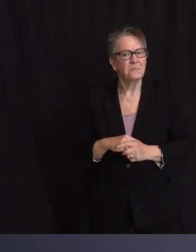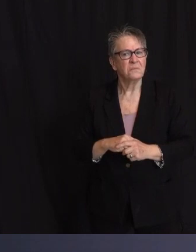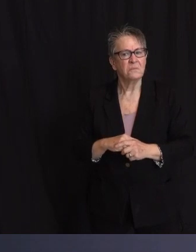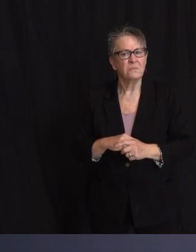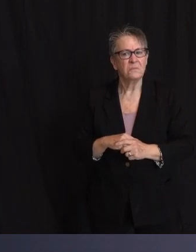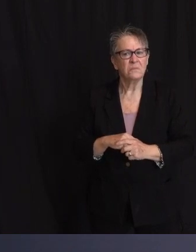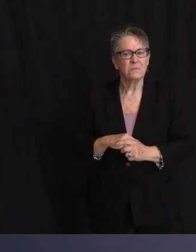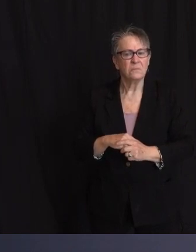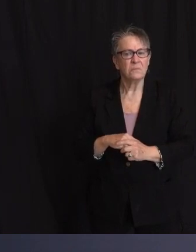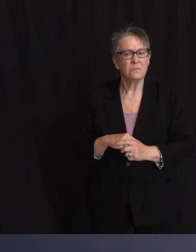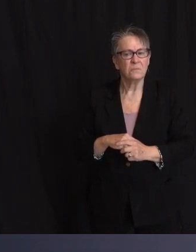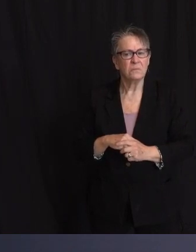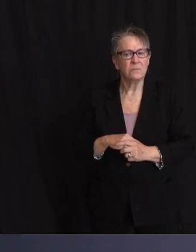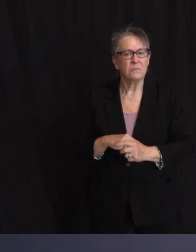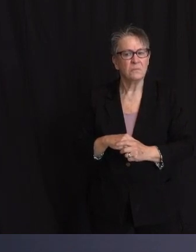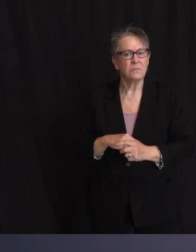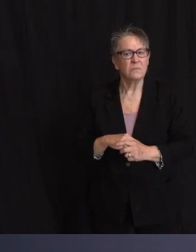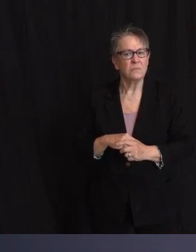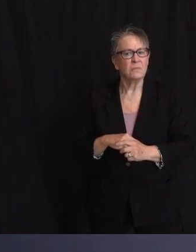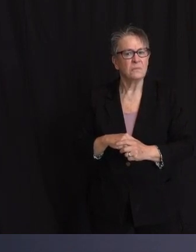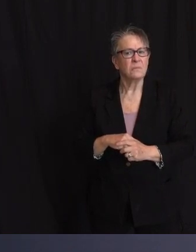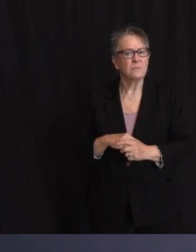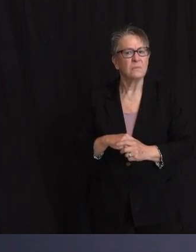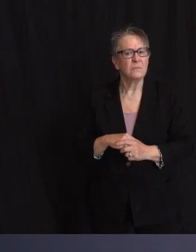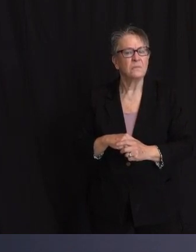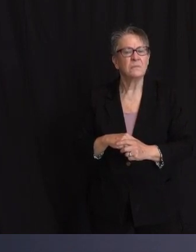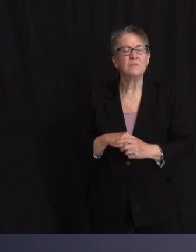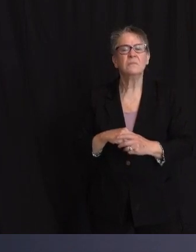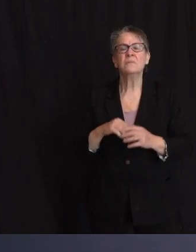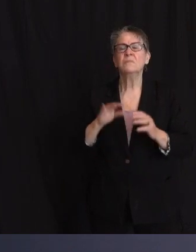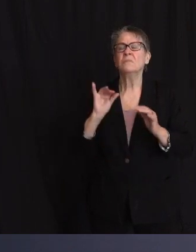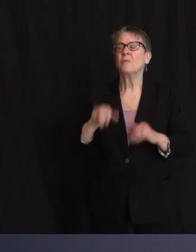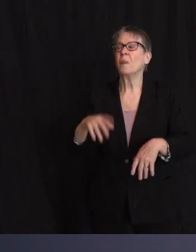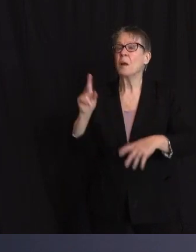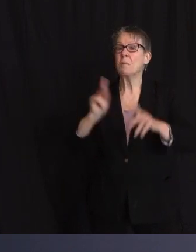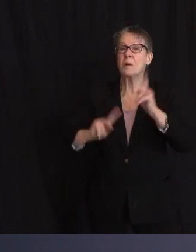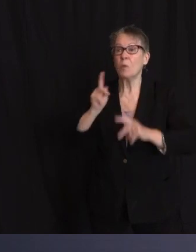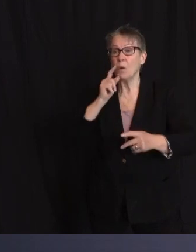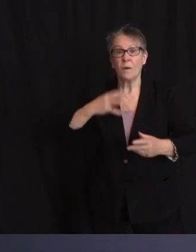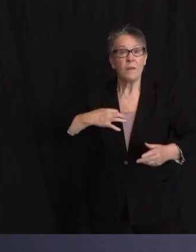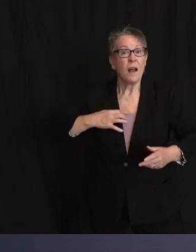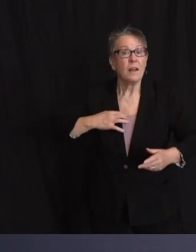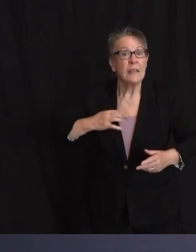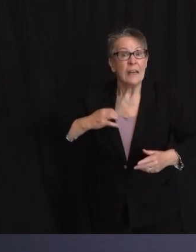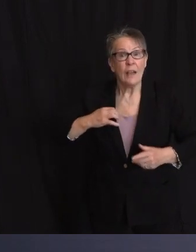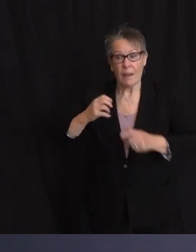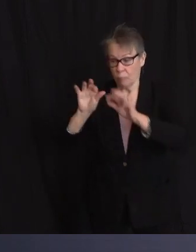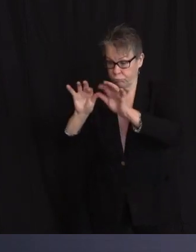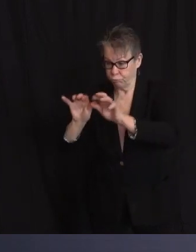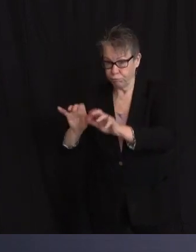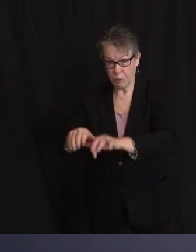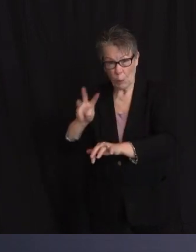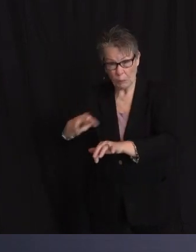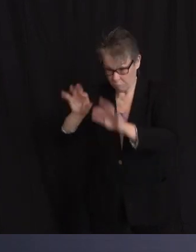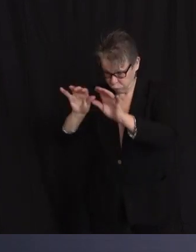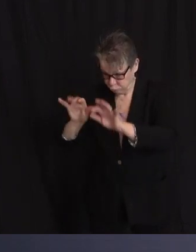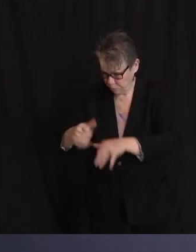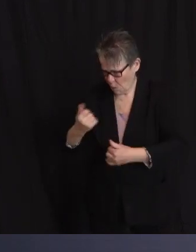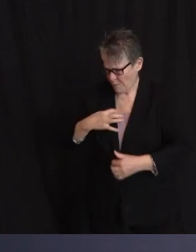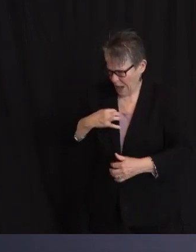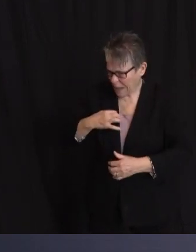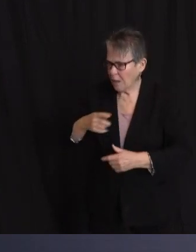reporting 3,528 new cases for a total of 88,806 cases in the state,